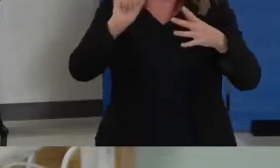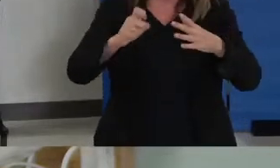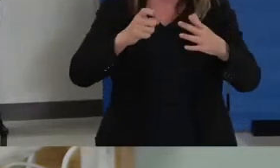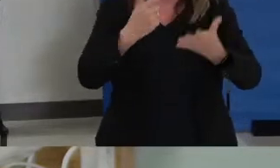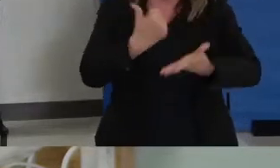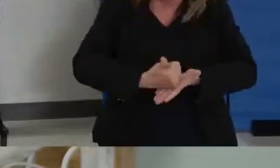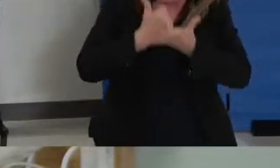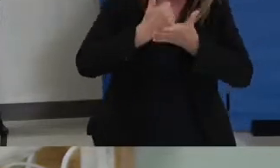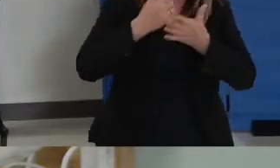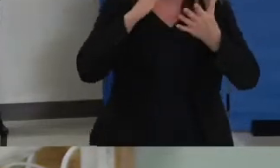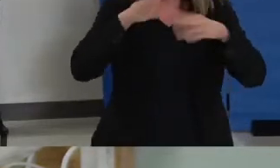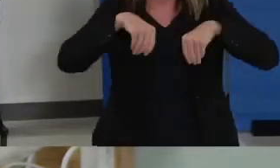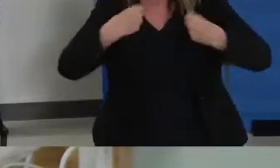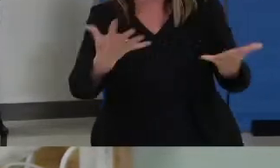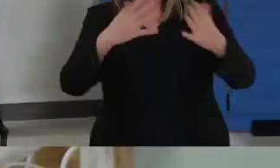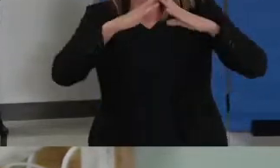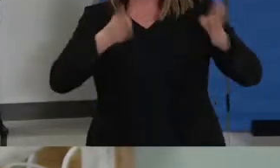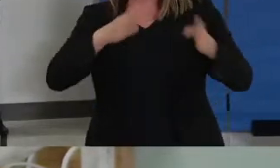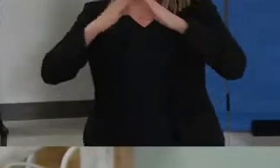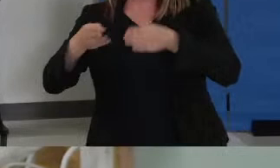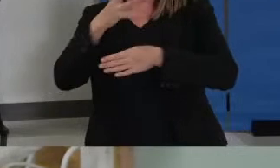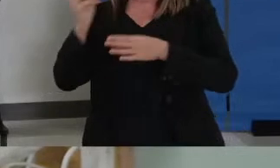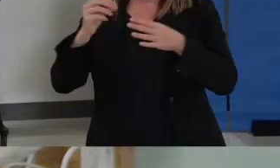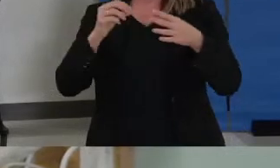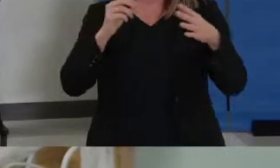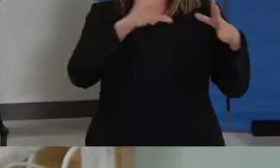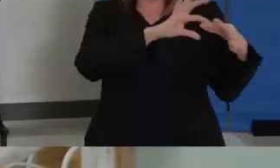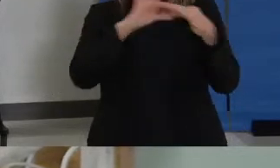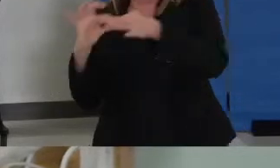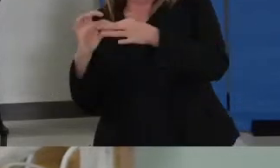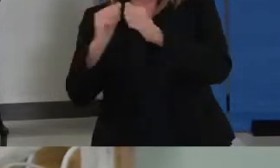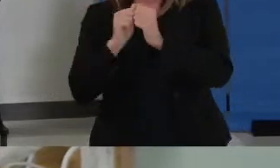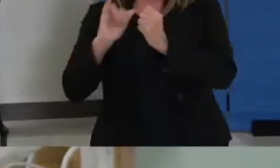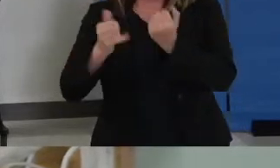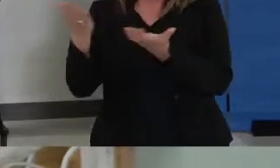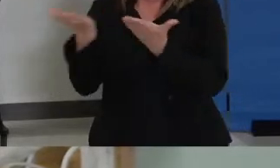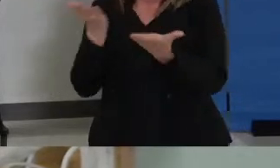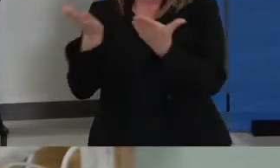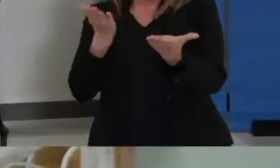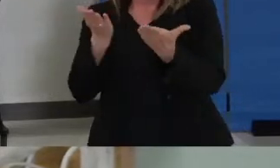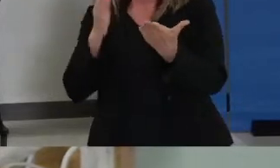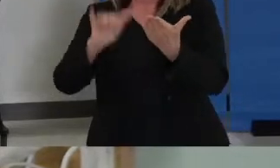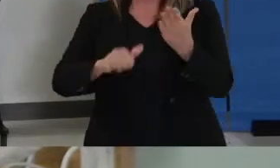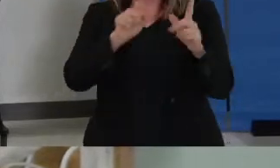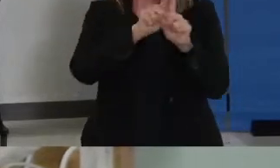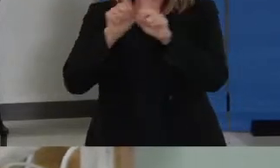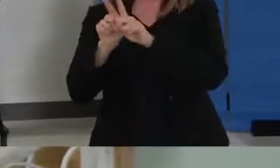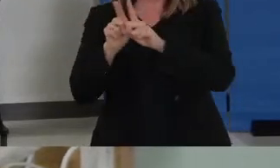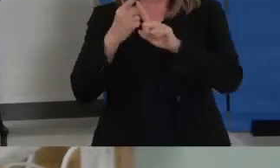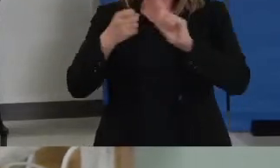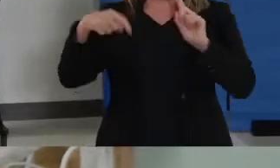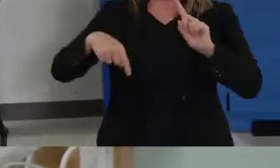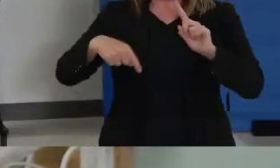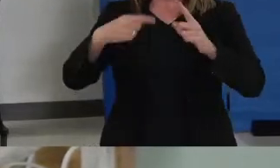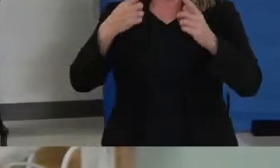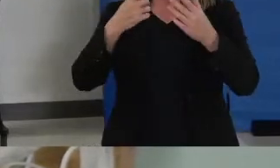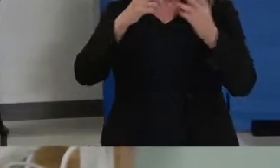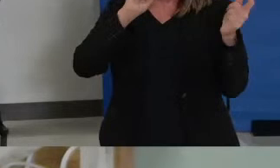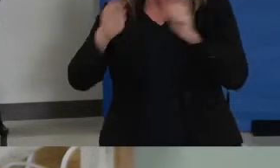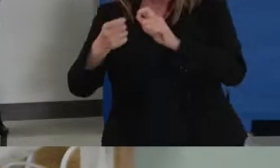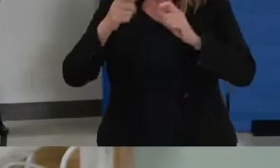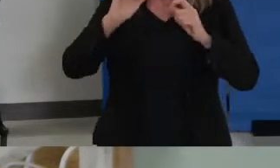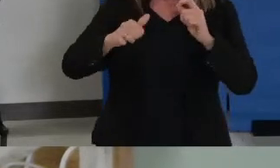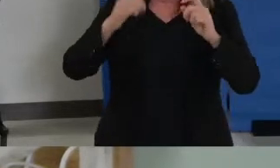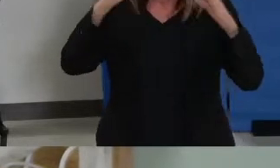housing available and connected to the services that also come as part of this reform, focusing on